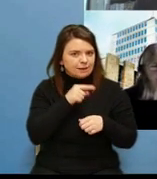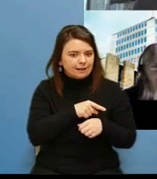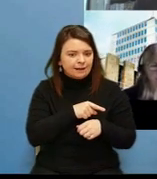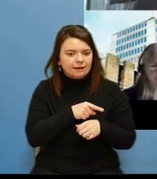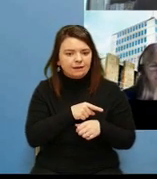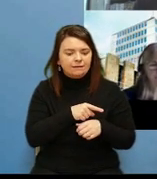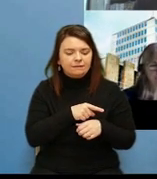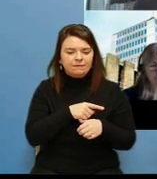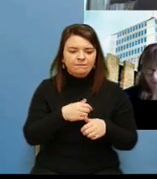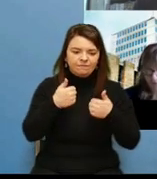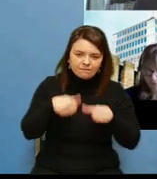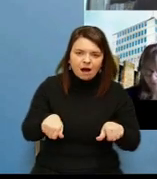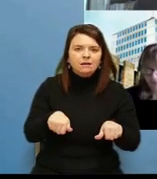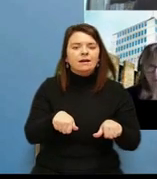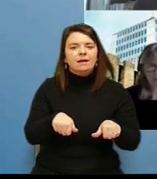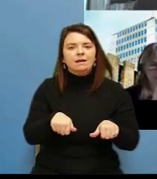knows, very keen to see